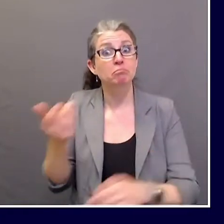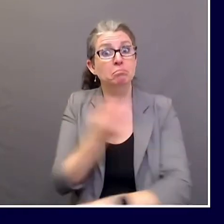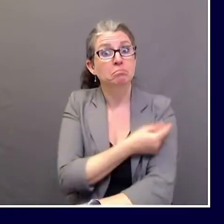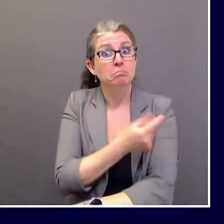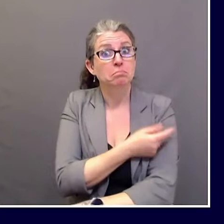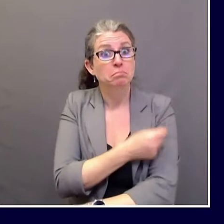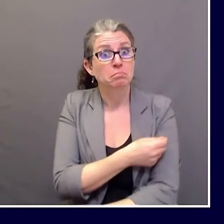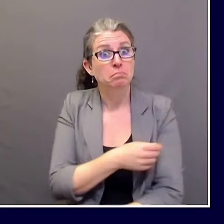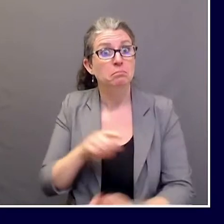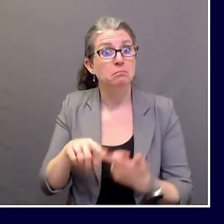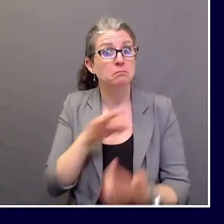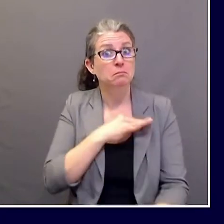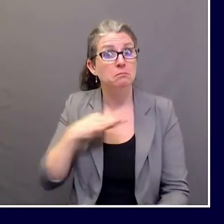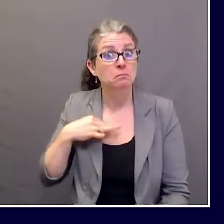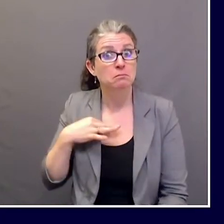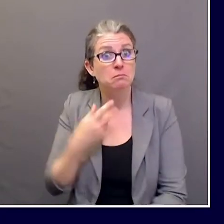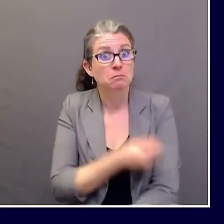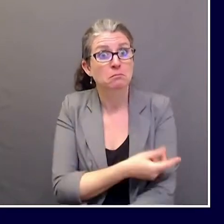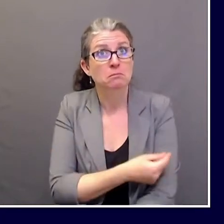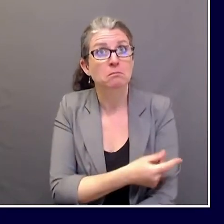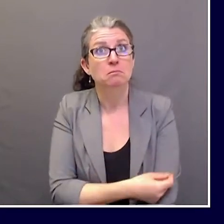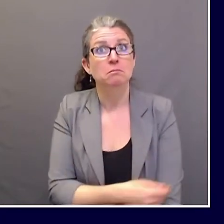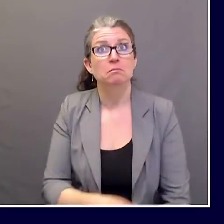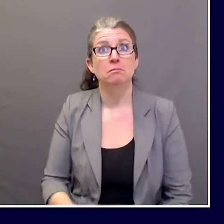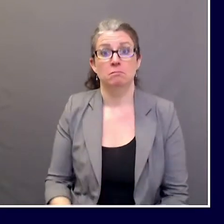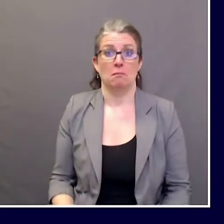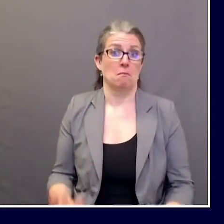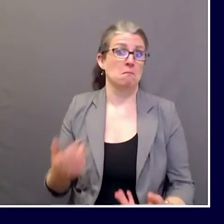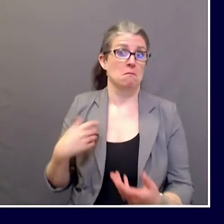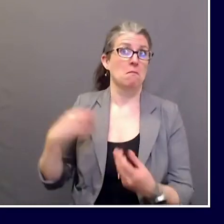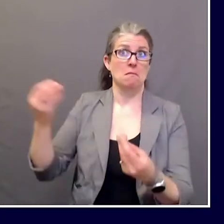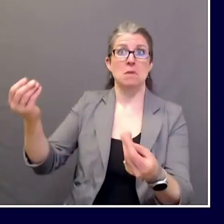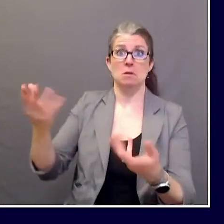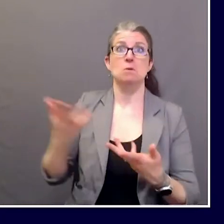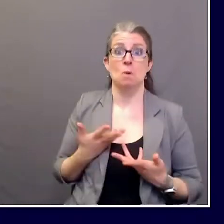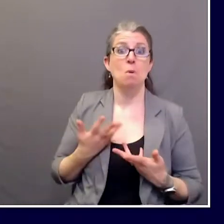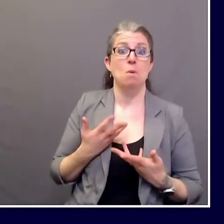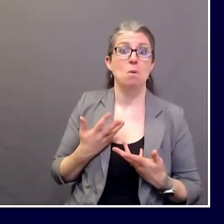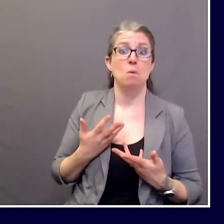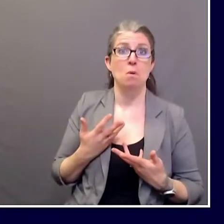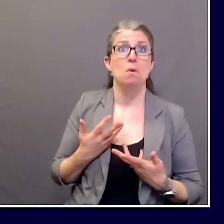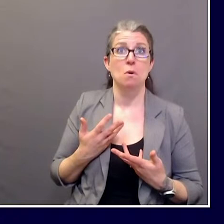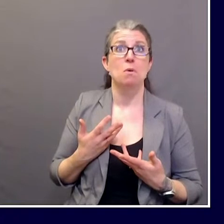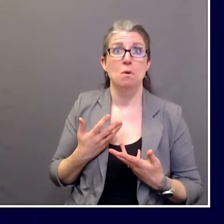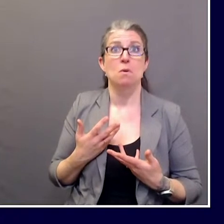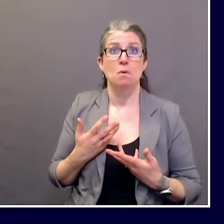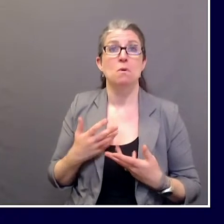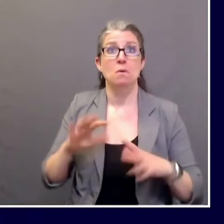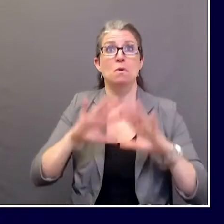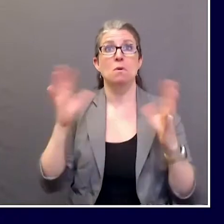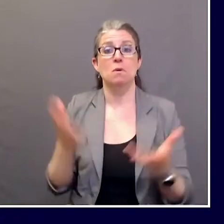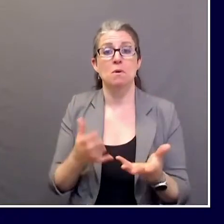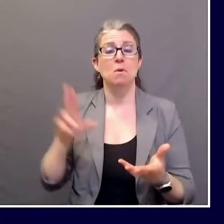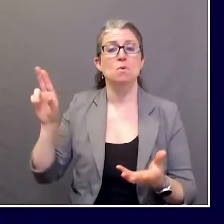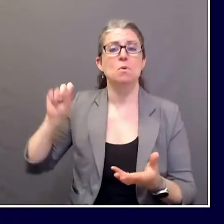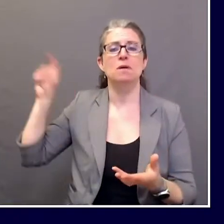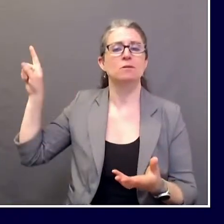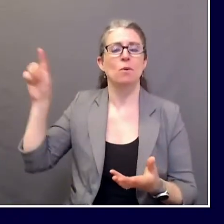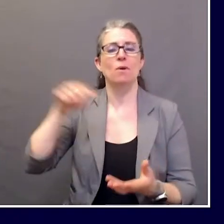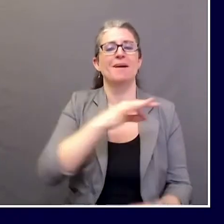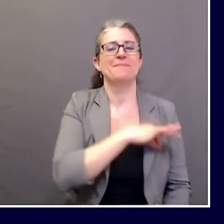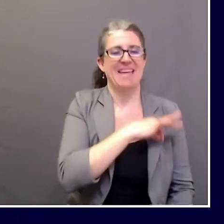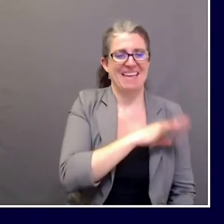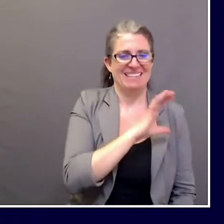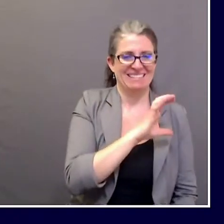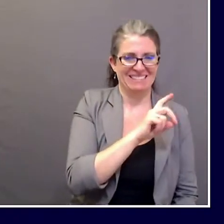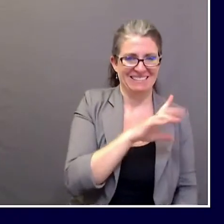Actually, based on the reports that we've received, and we have a liaison within the within the Maine CDC who works